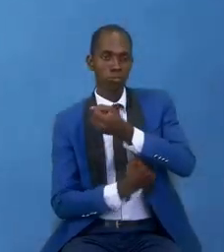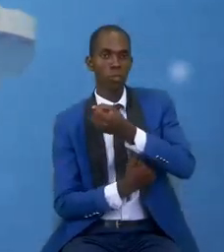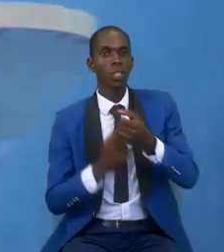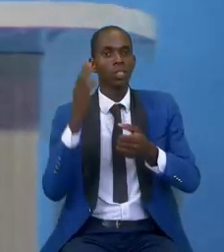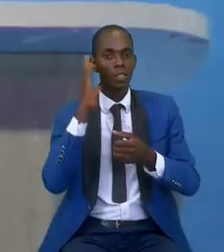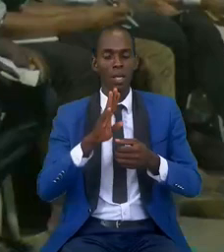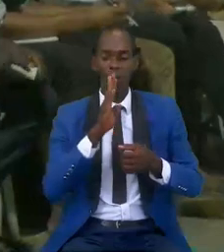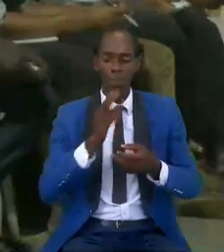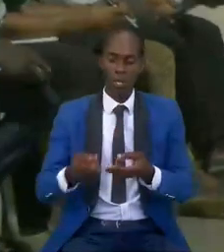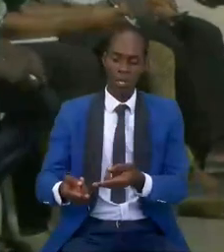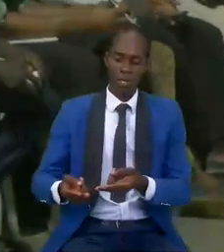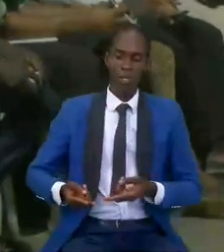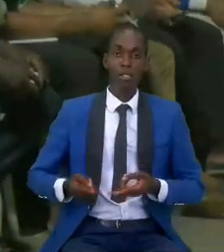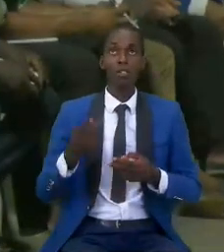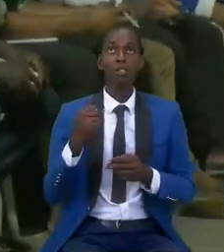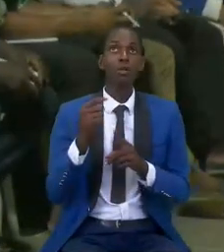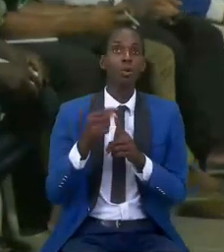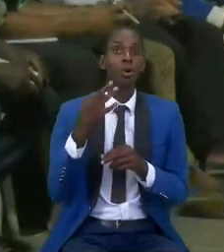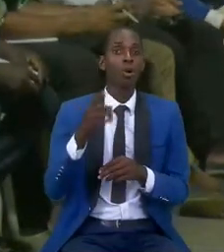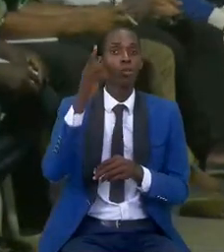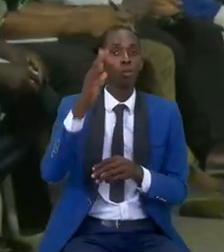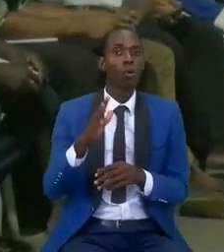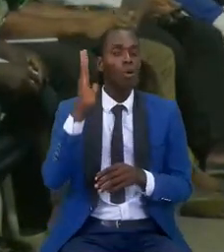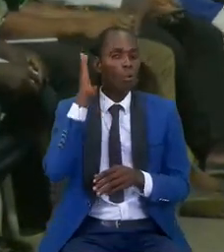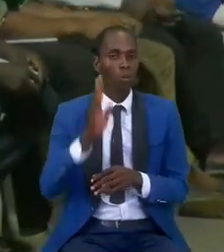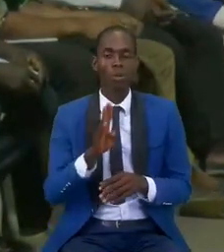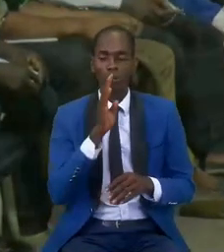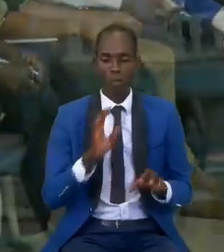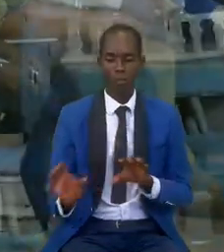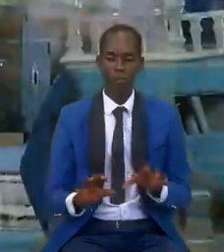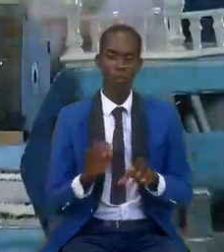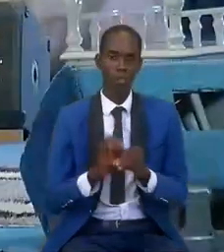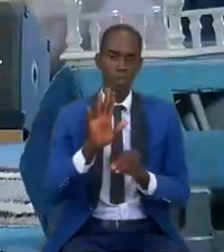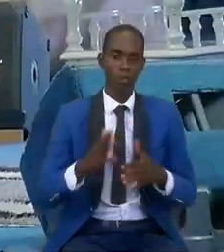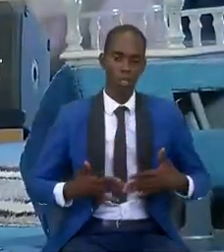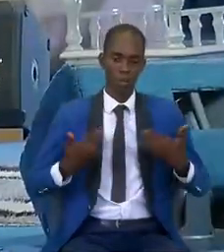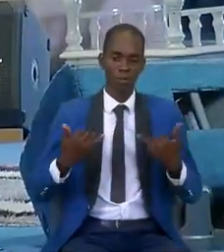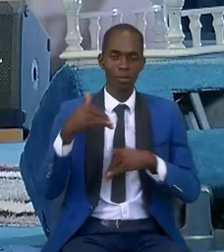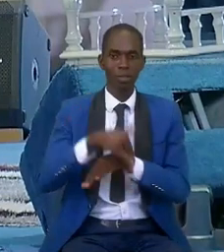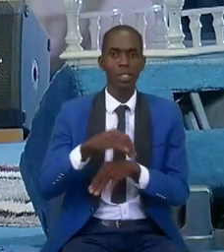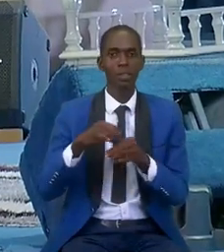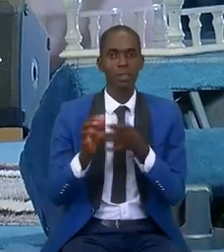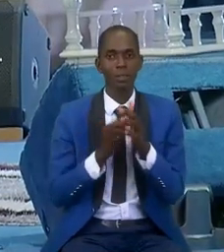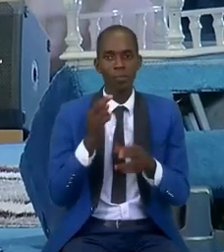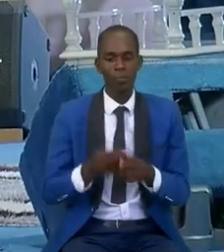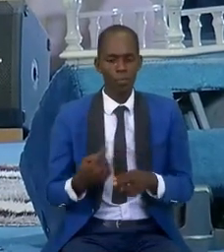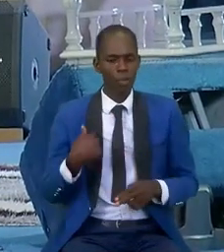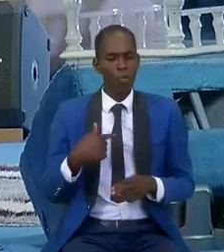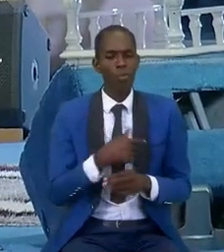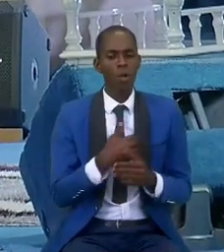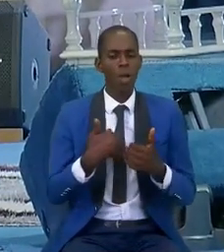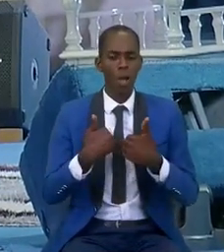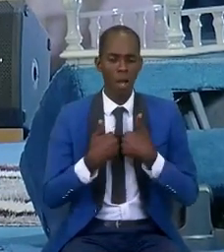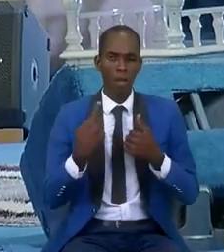in your life tonight web Assurance because God says I am God I change knowledge Beware of the